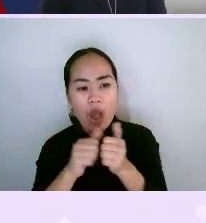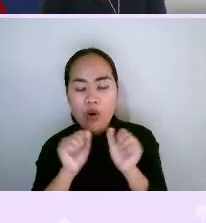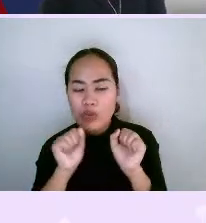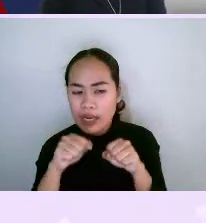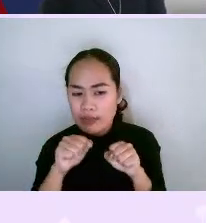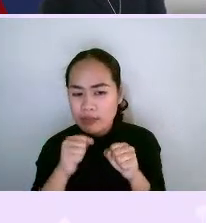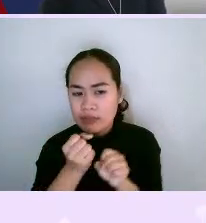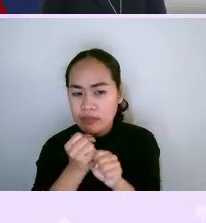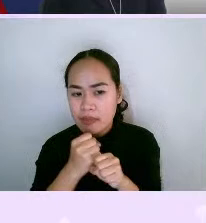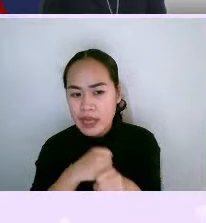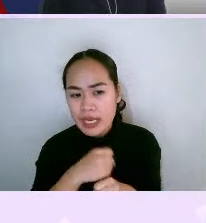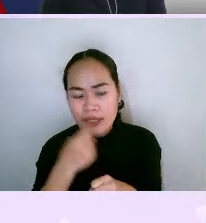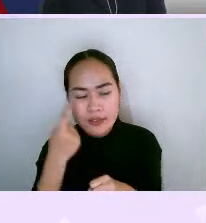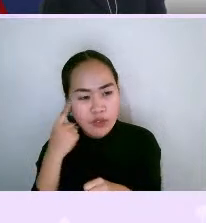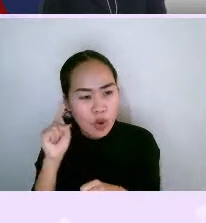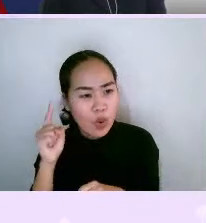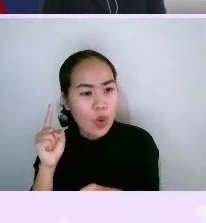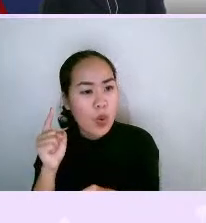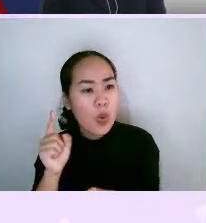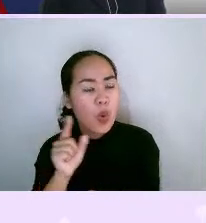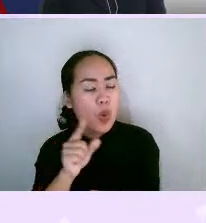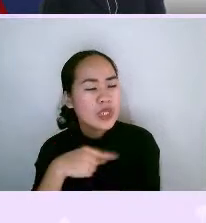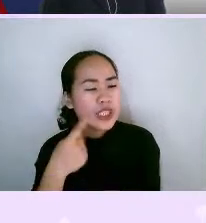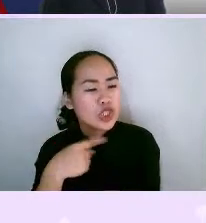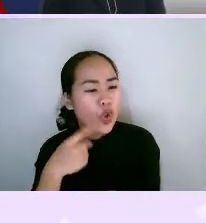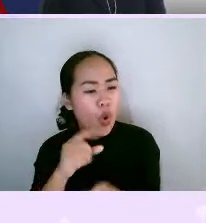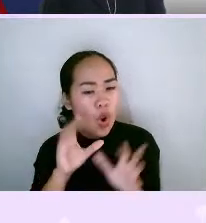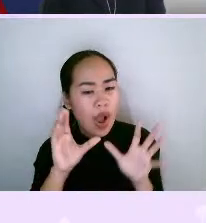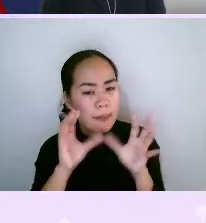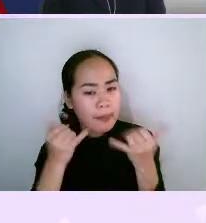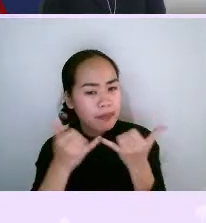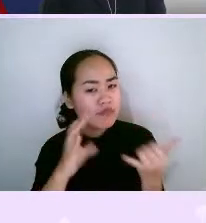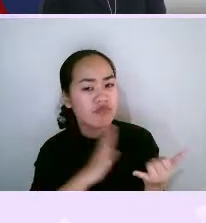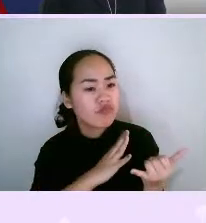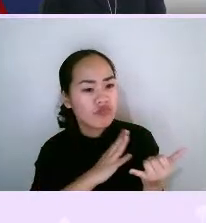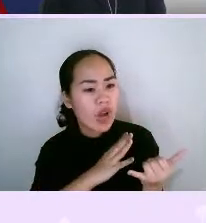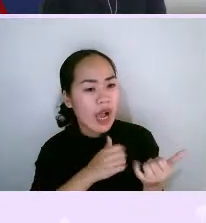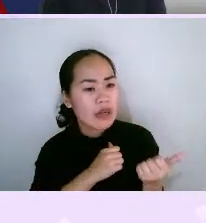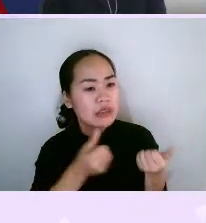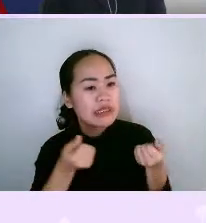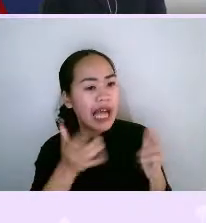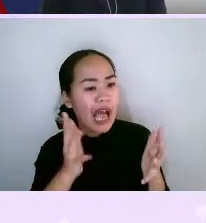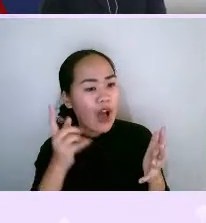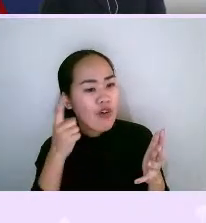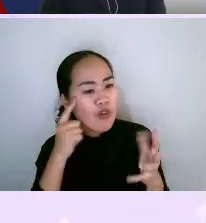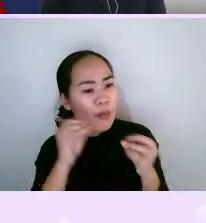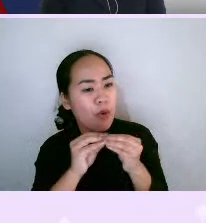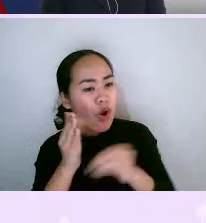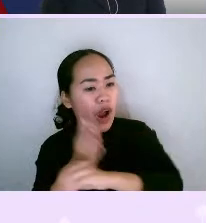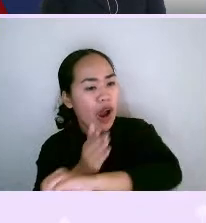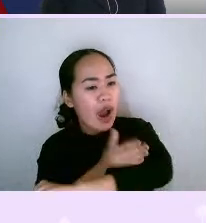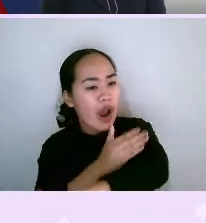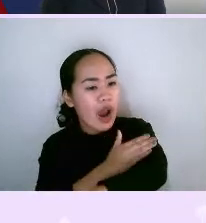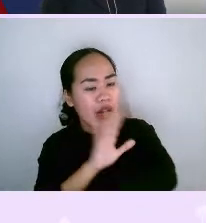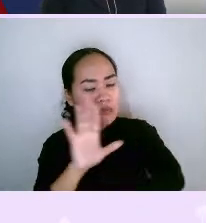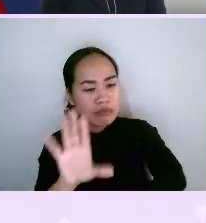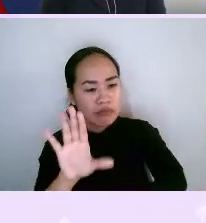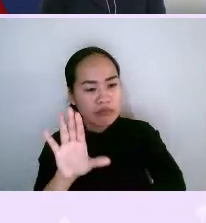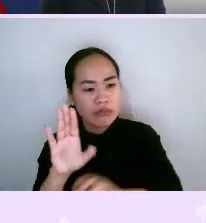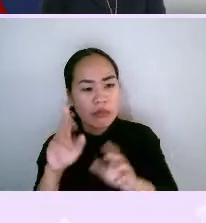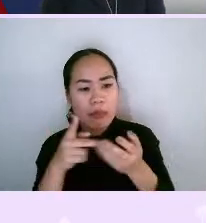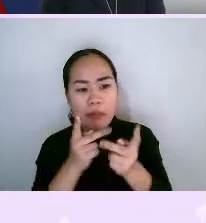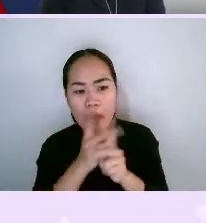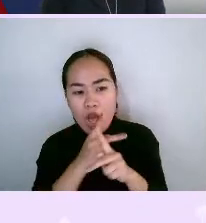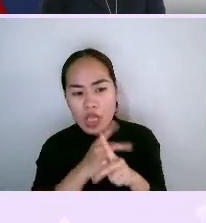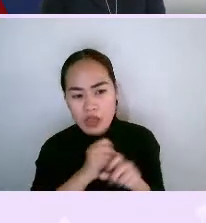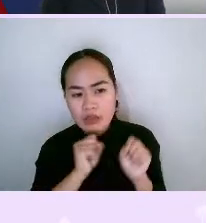intervention to our qualified companies to enhance their products in terms of capacity